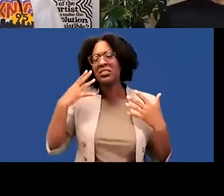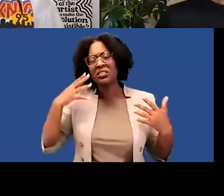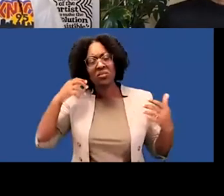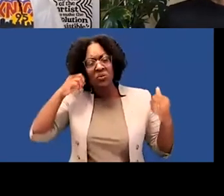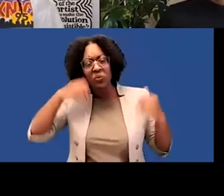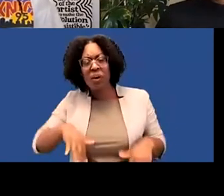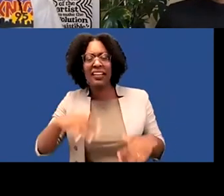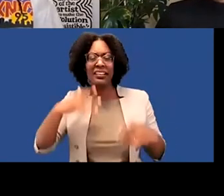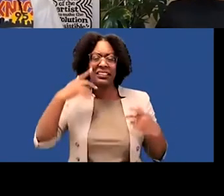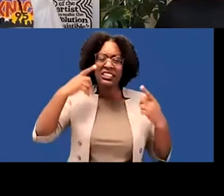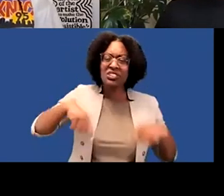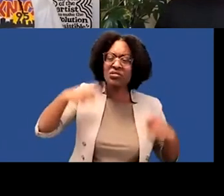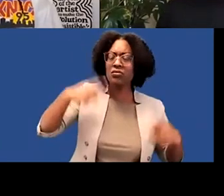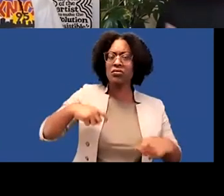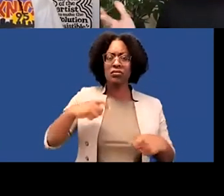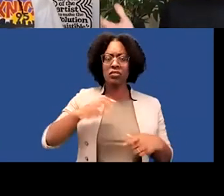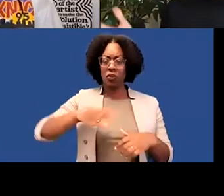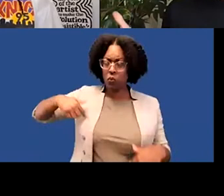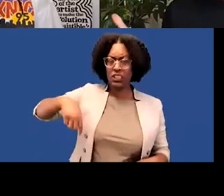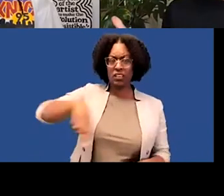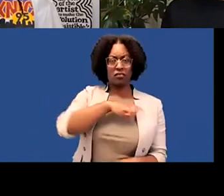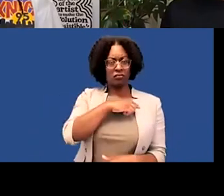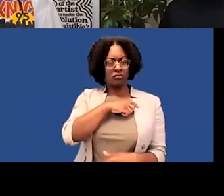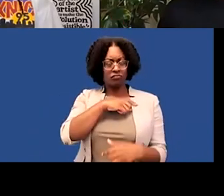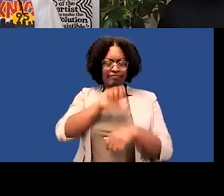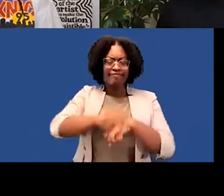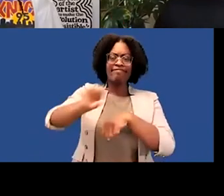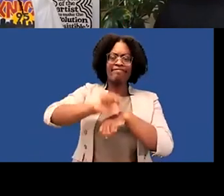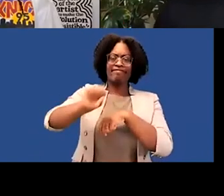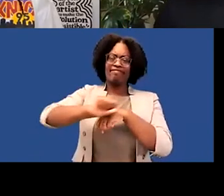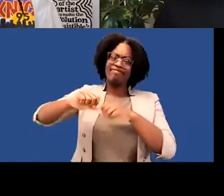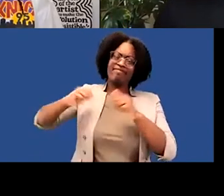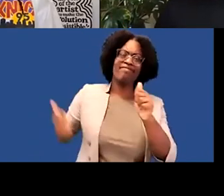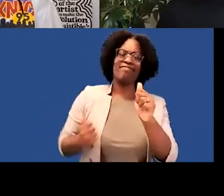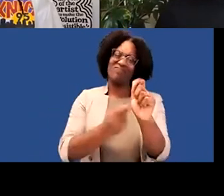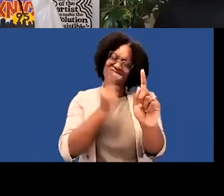into this movement and still are, right?